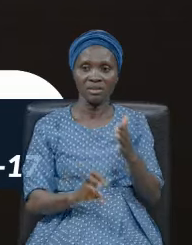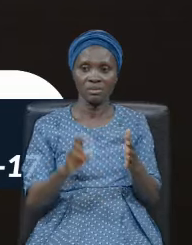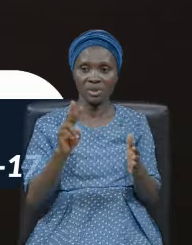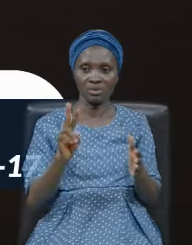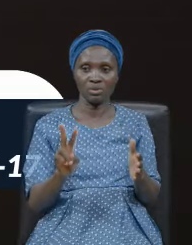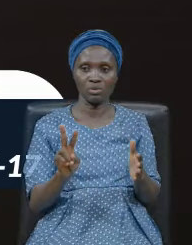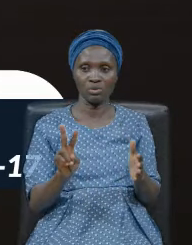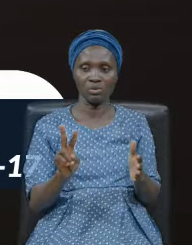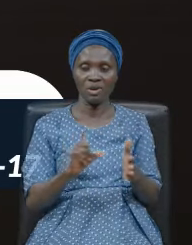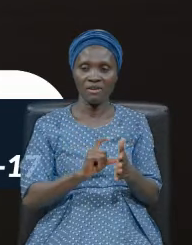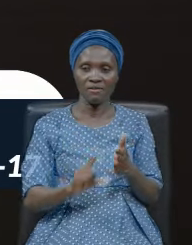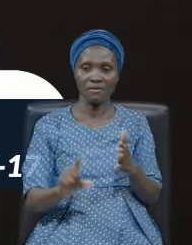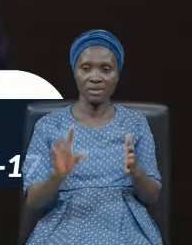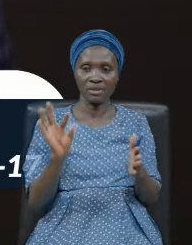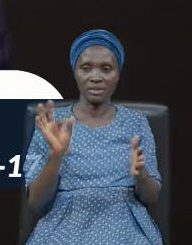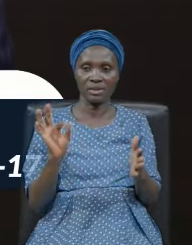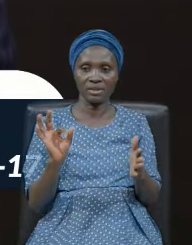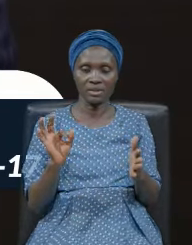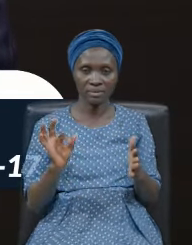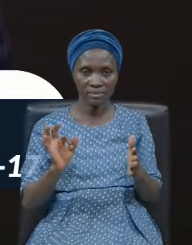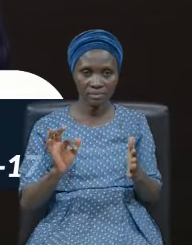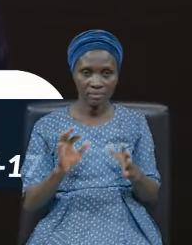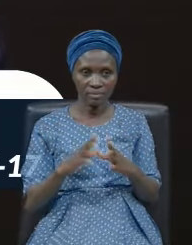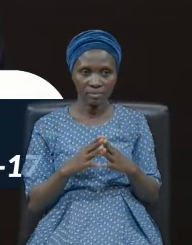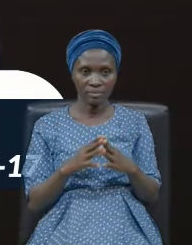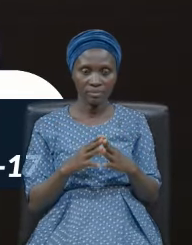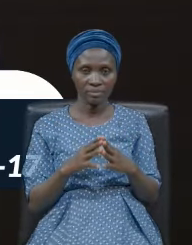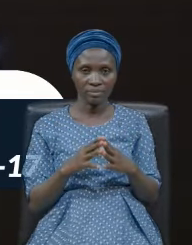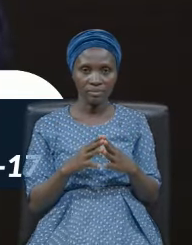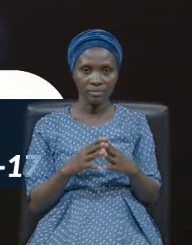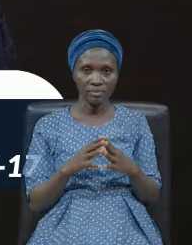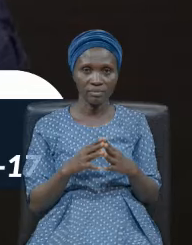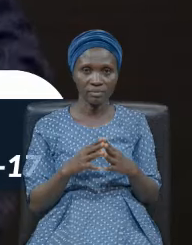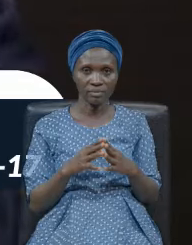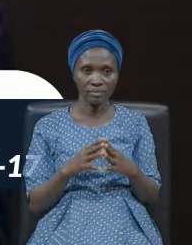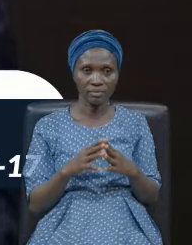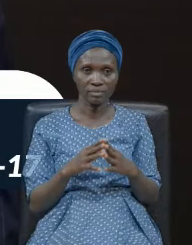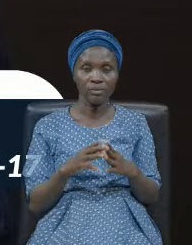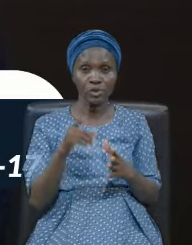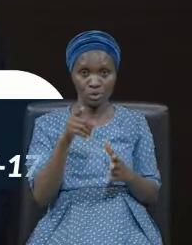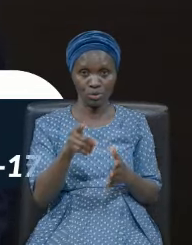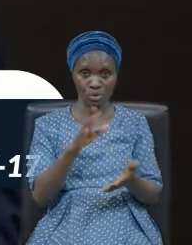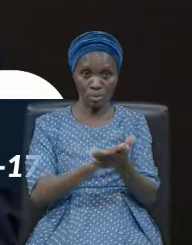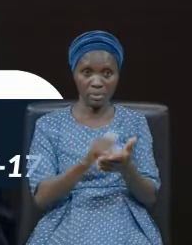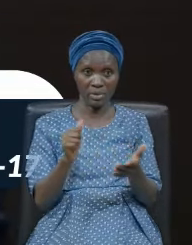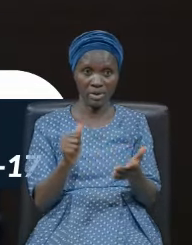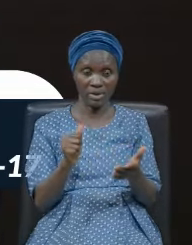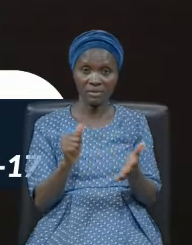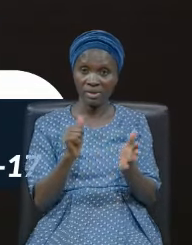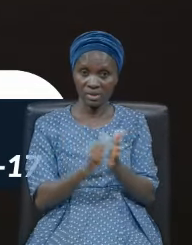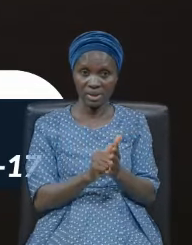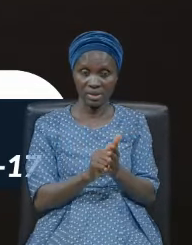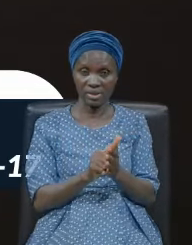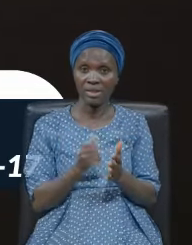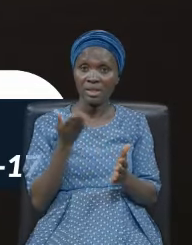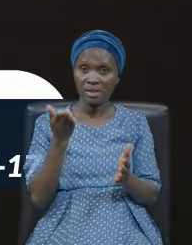James chapter 2, verse 19. Thou believest that there is